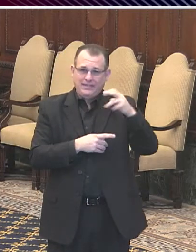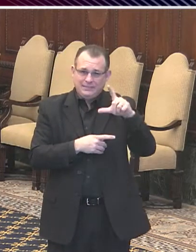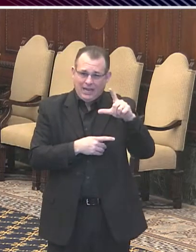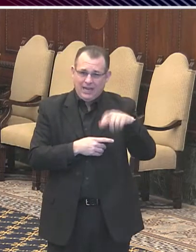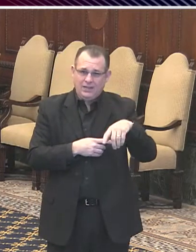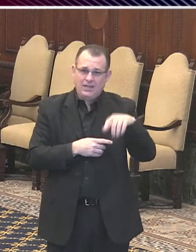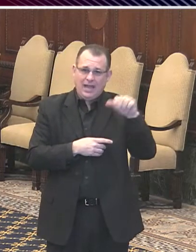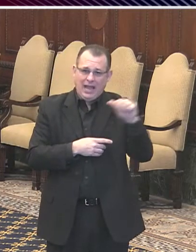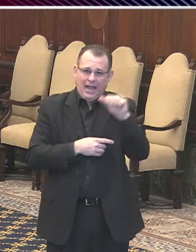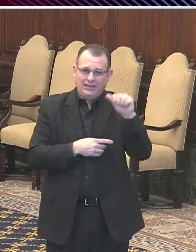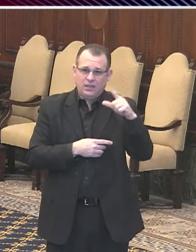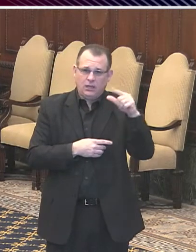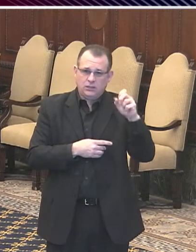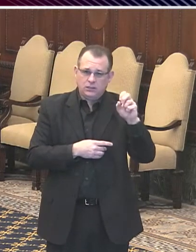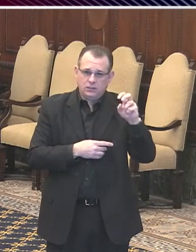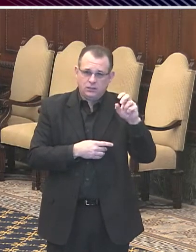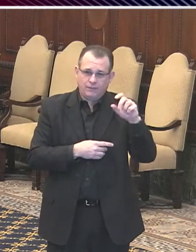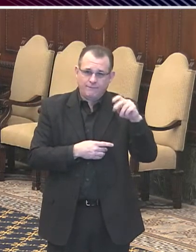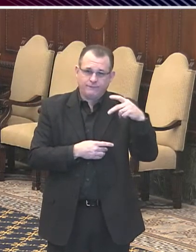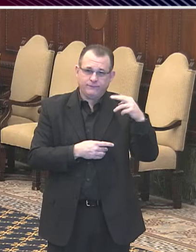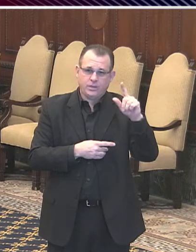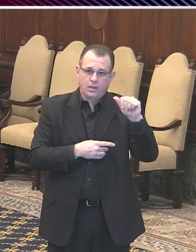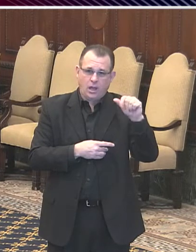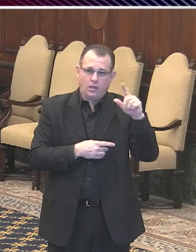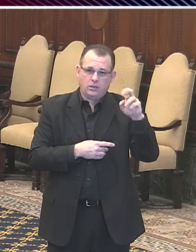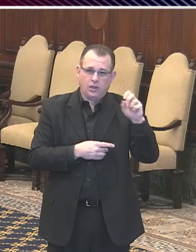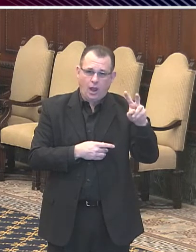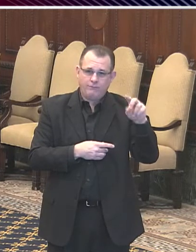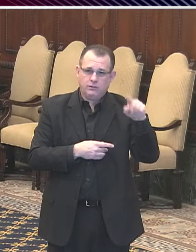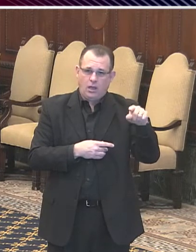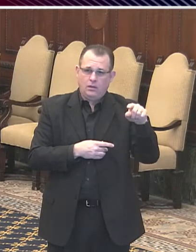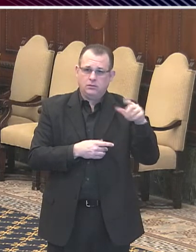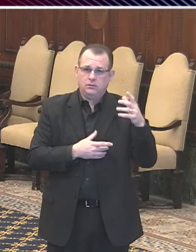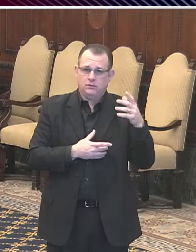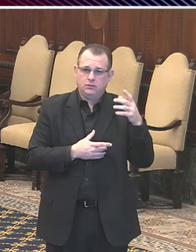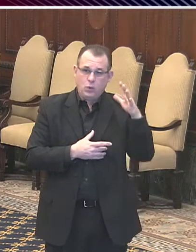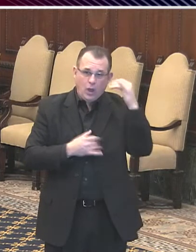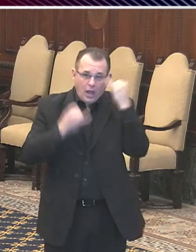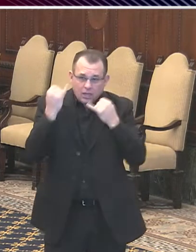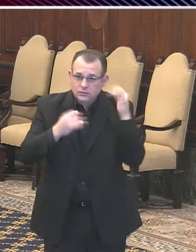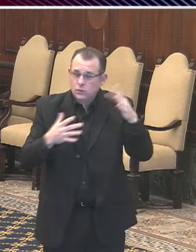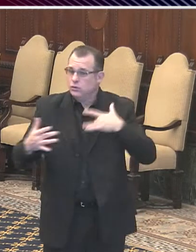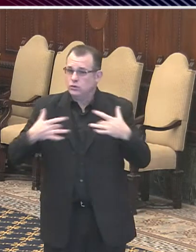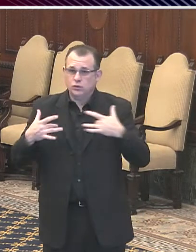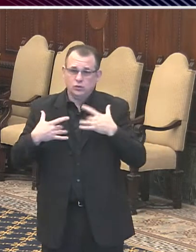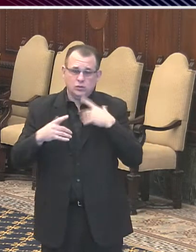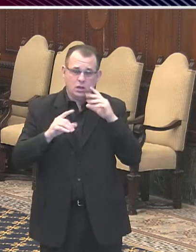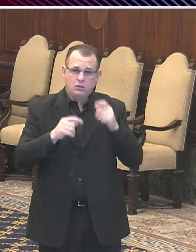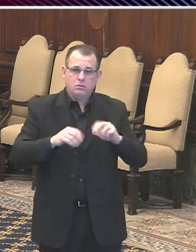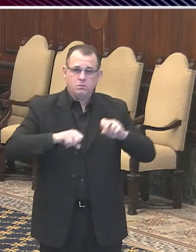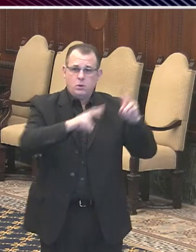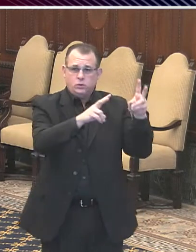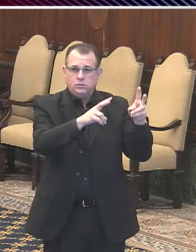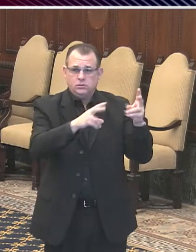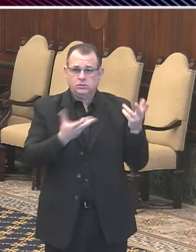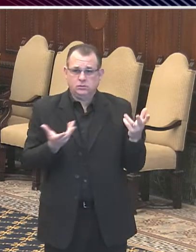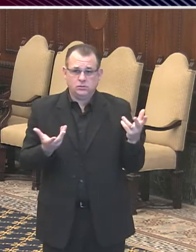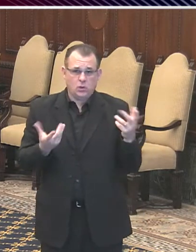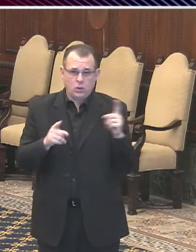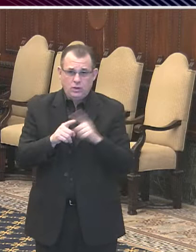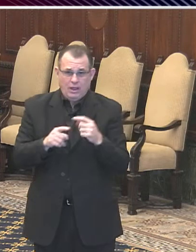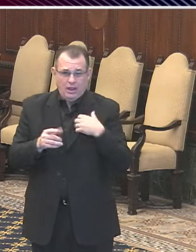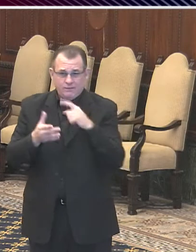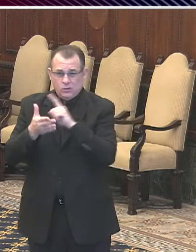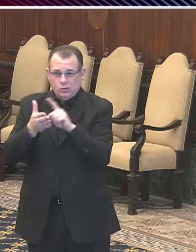faithphl@phila.gov with your questions, your concerns, your ideas. I also want to invite you to join a weekly call that I host